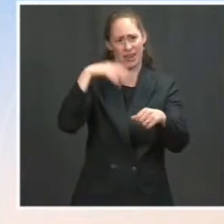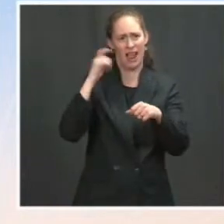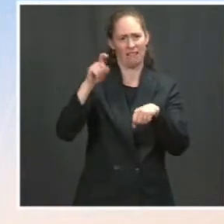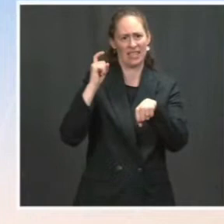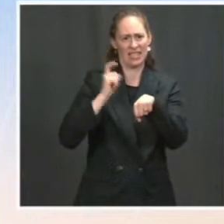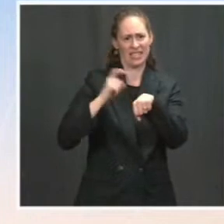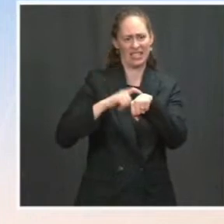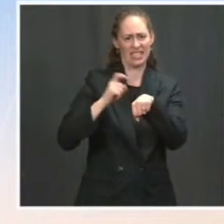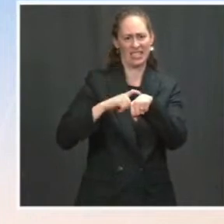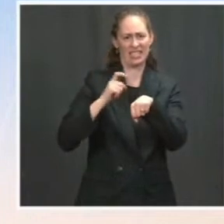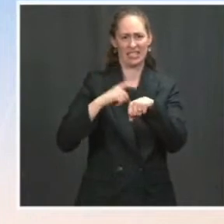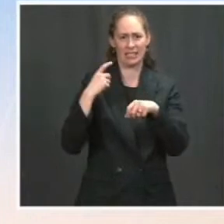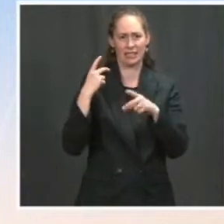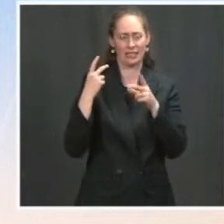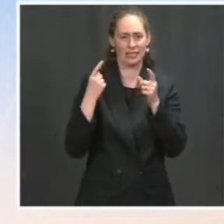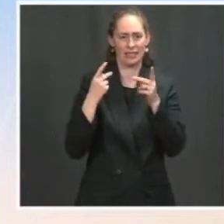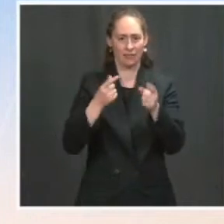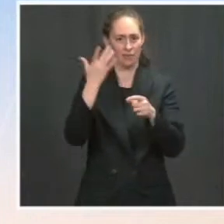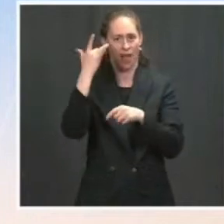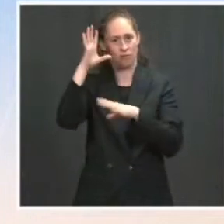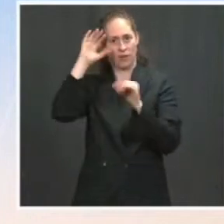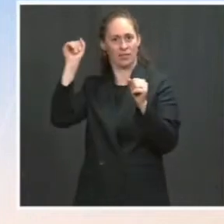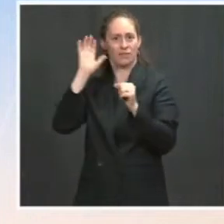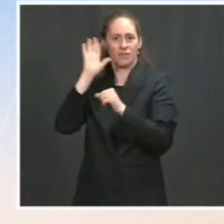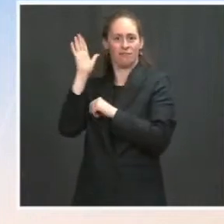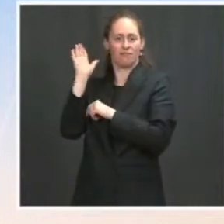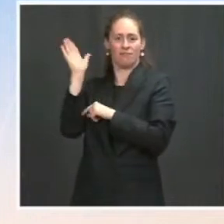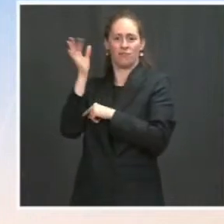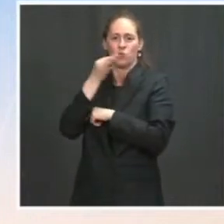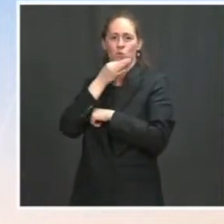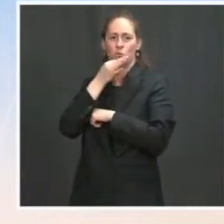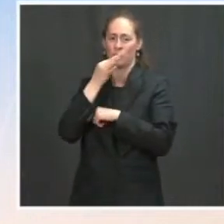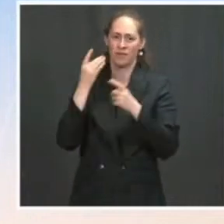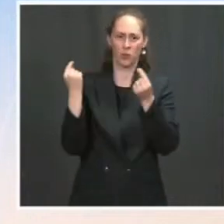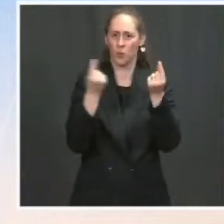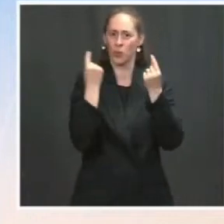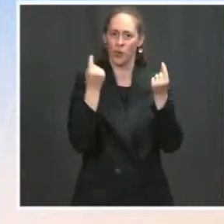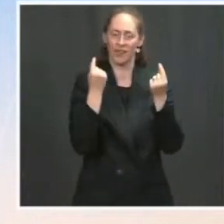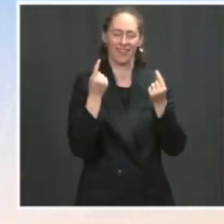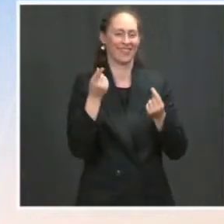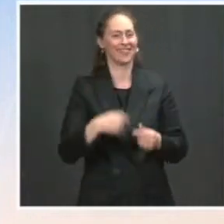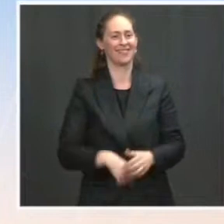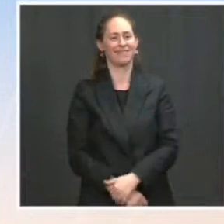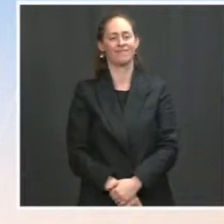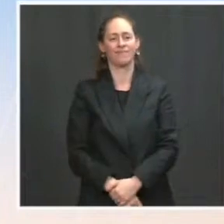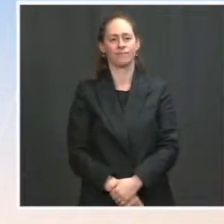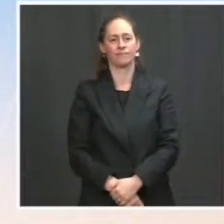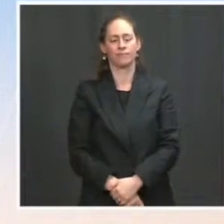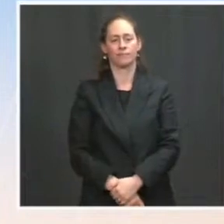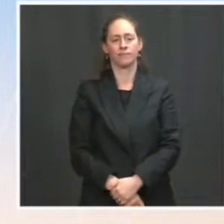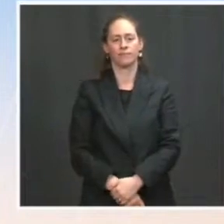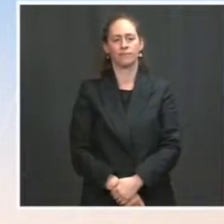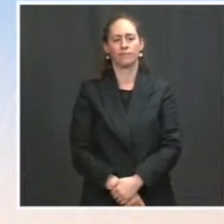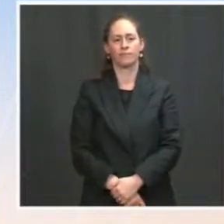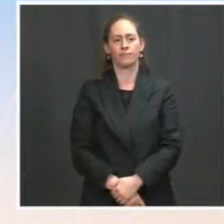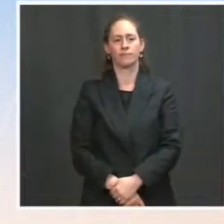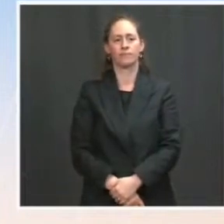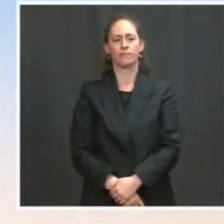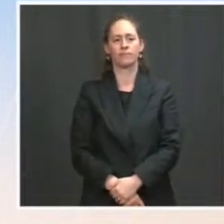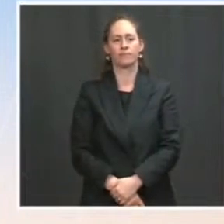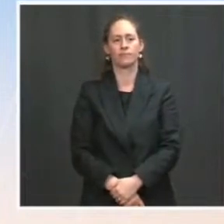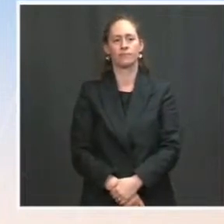Monday. Just a couple of other small things at the top. Tomorrow, President Biden will meet with a bipartisan group of governors to